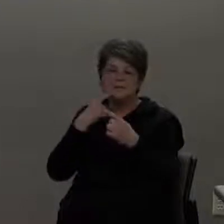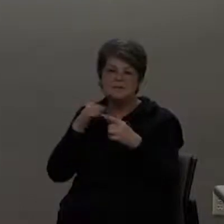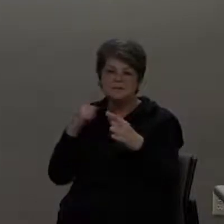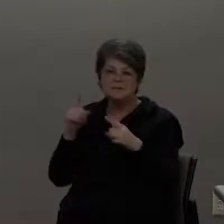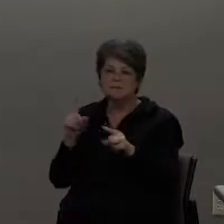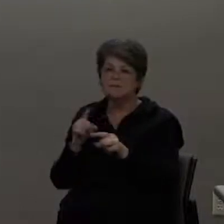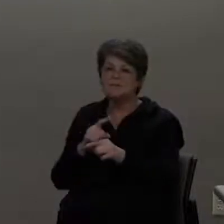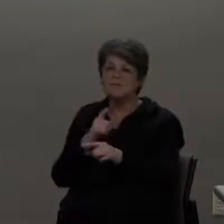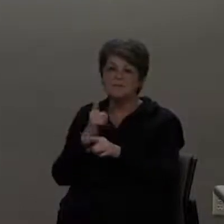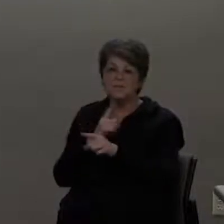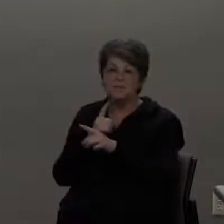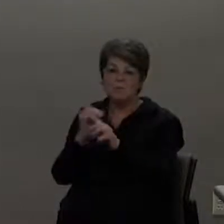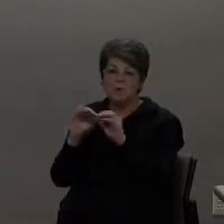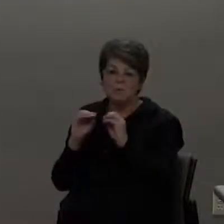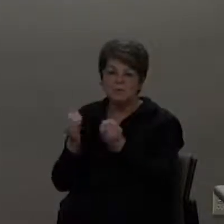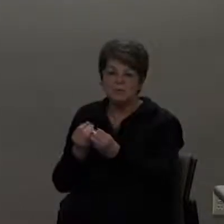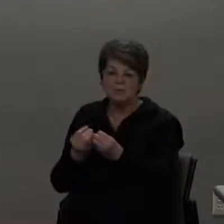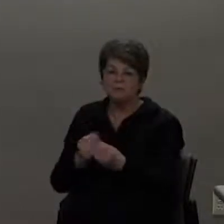An appropriate organization,